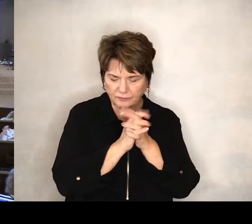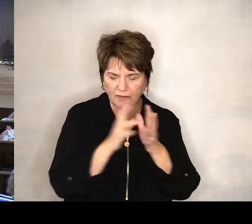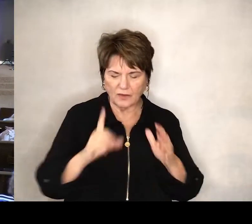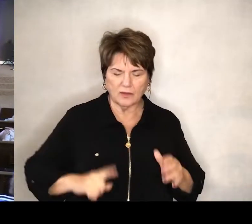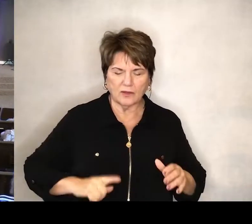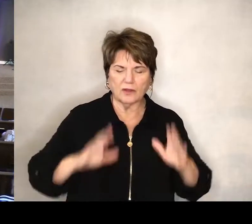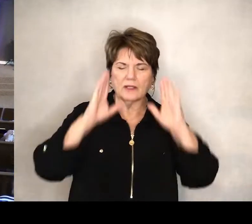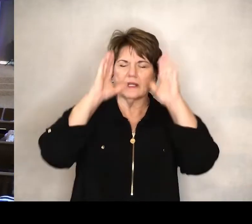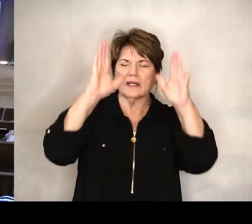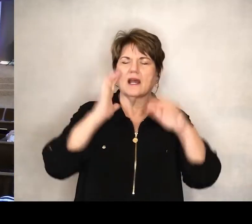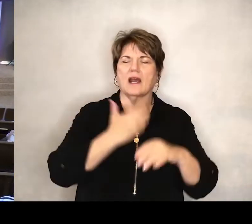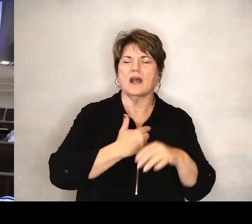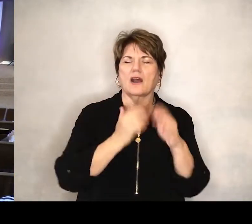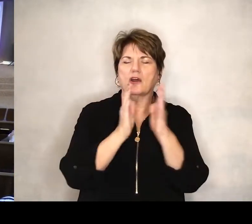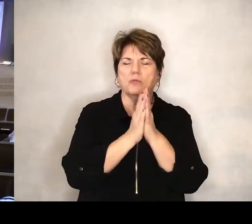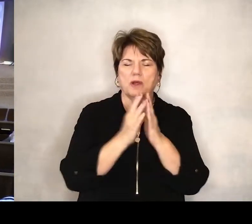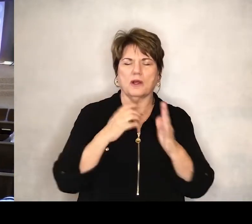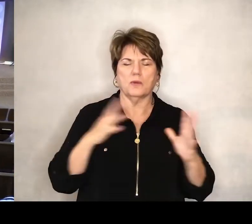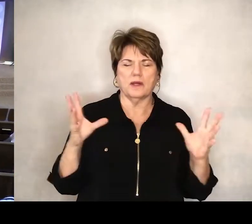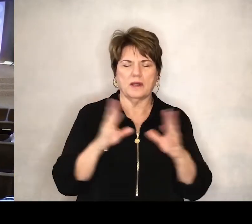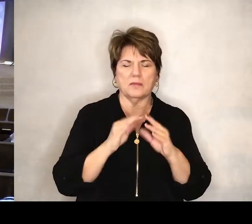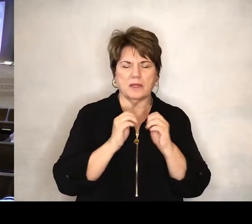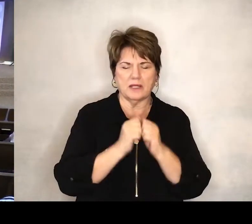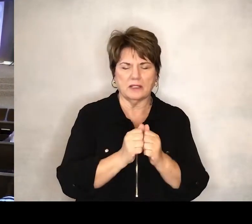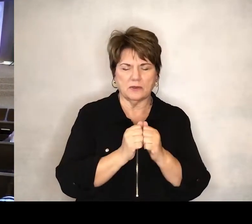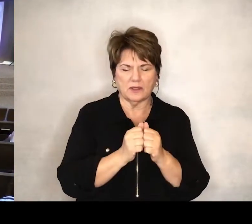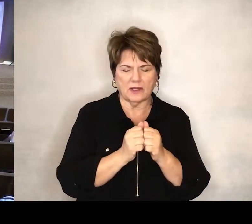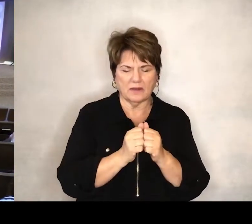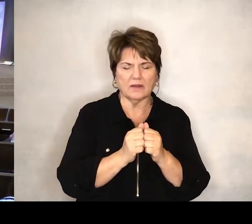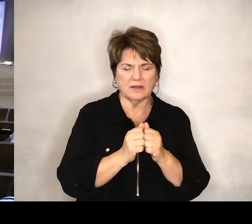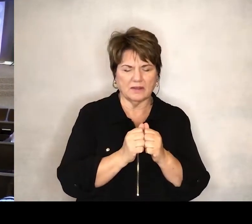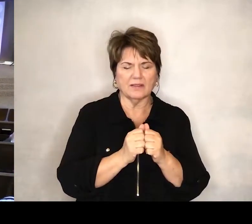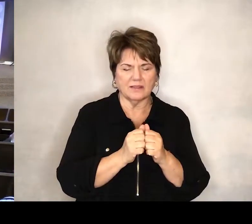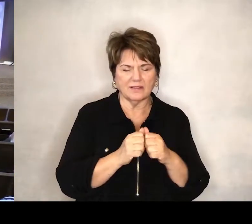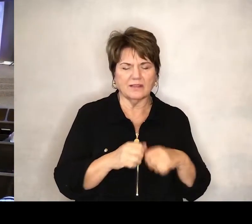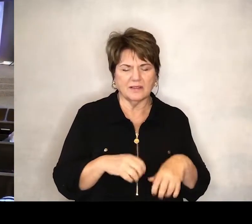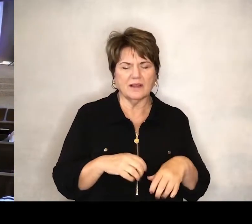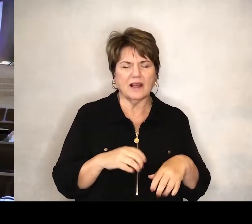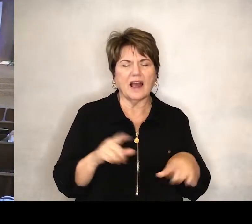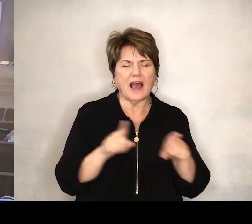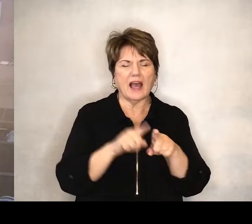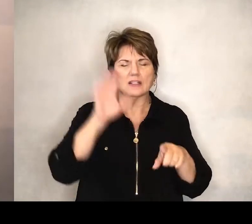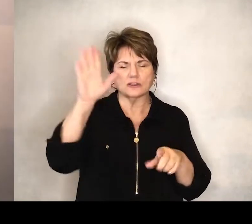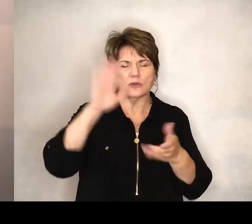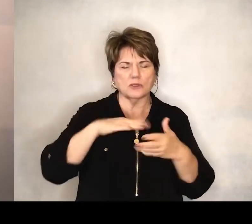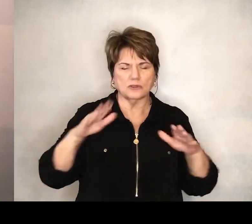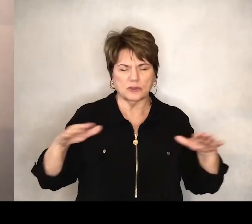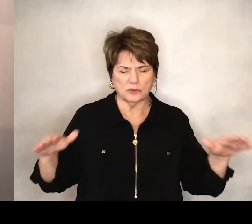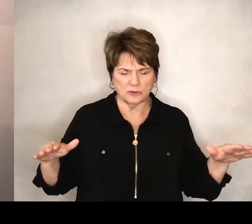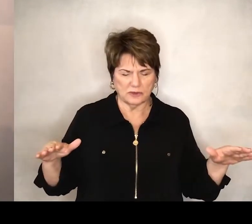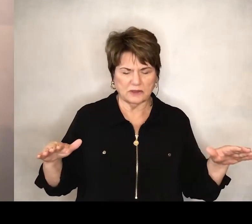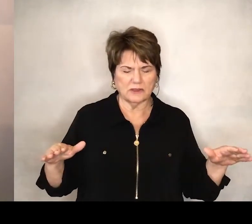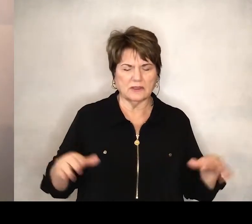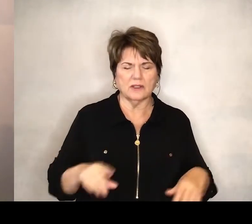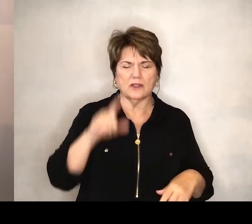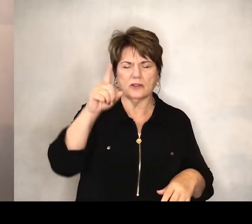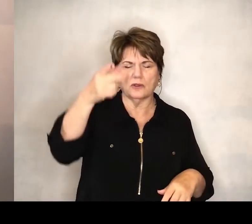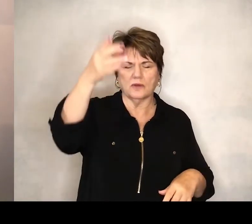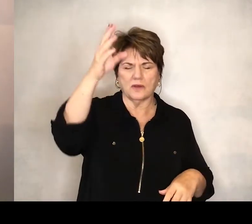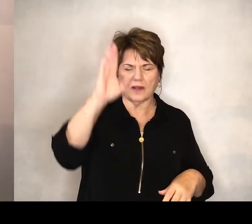Lord, hear our prayers this morning as we come together, one and all as your beloved children. You are the God of our